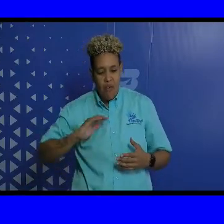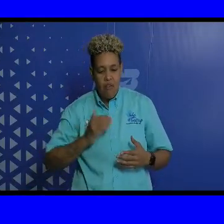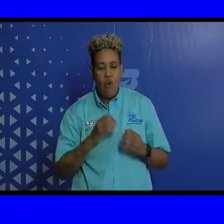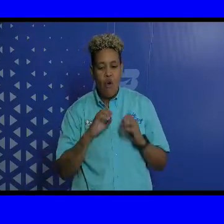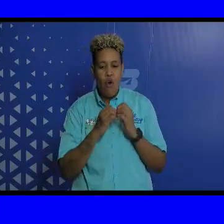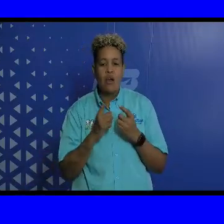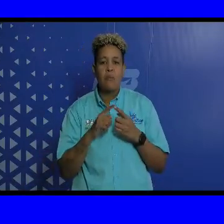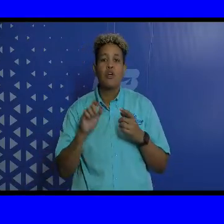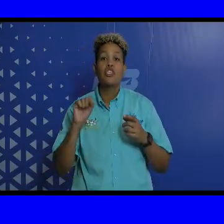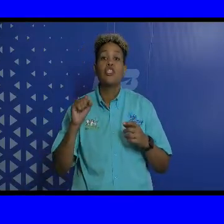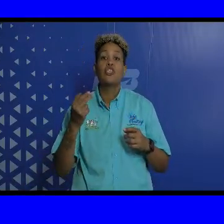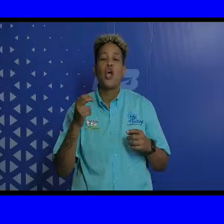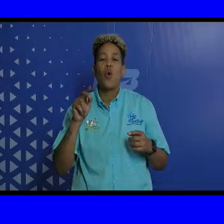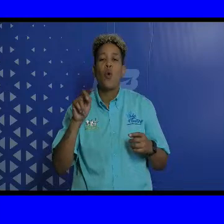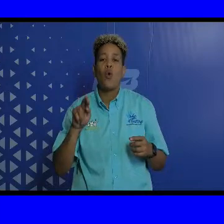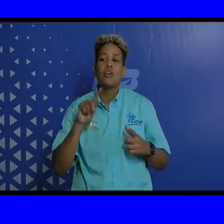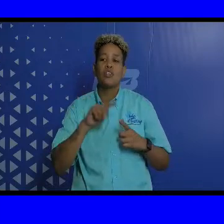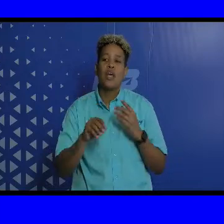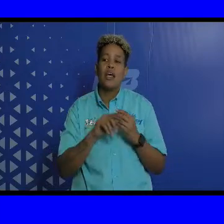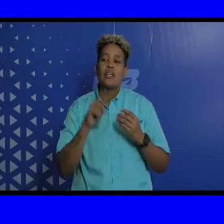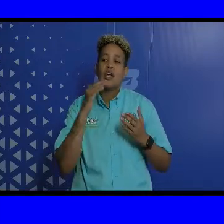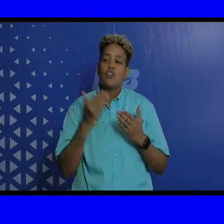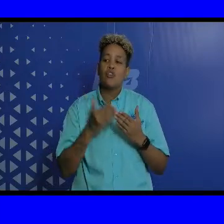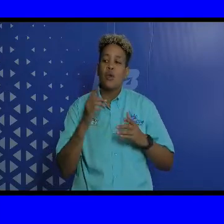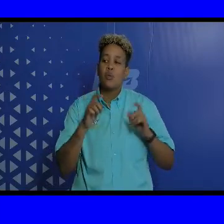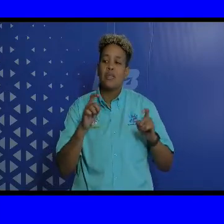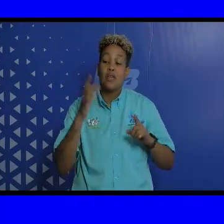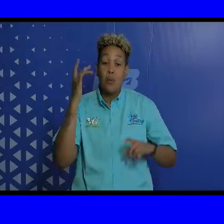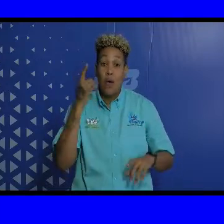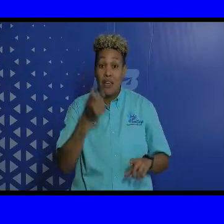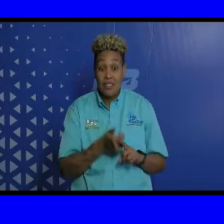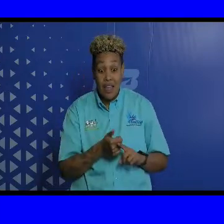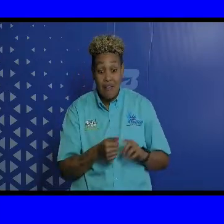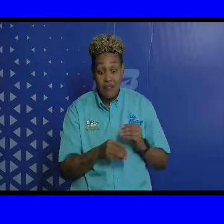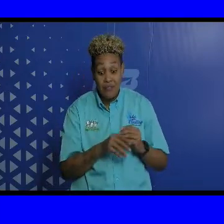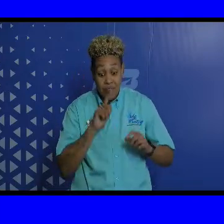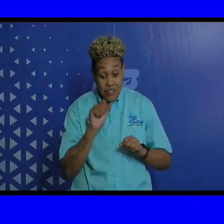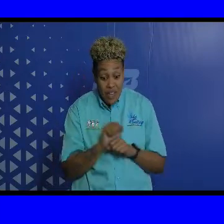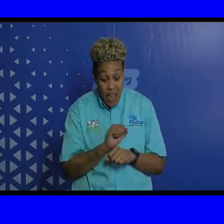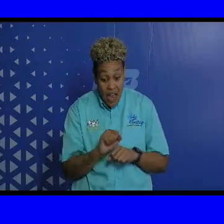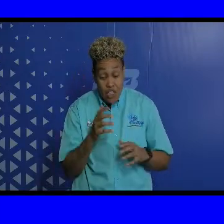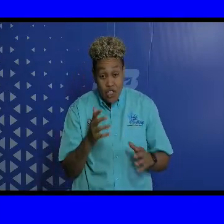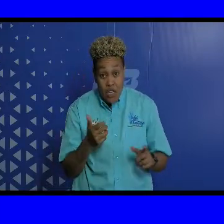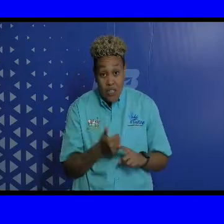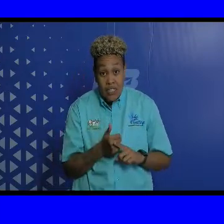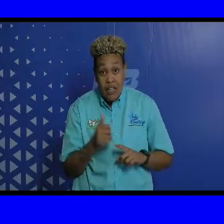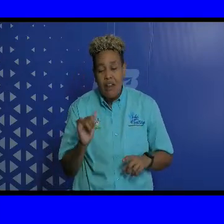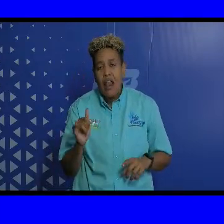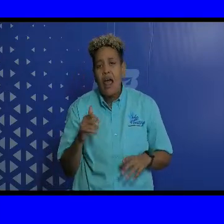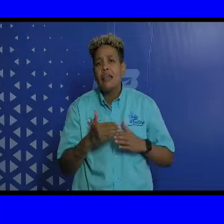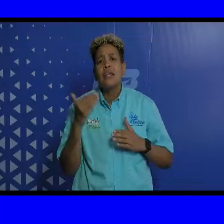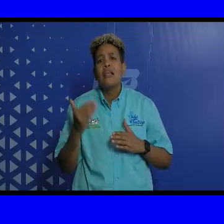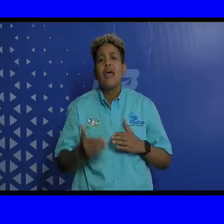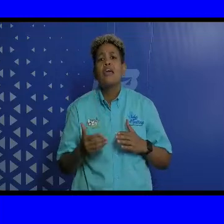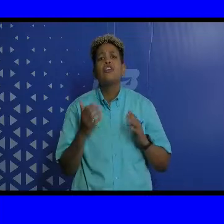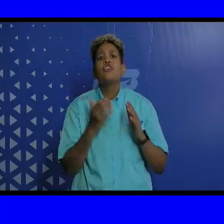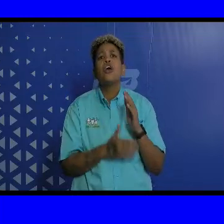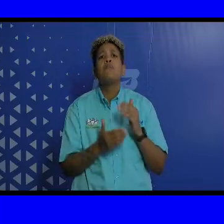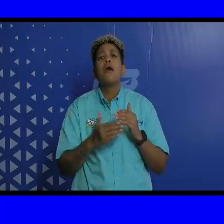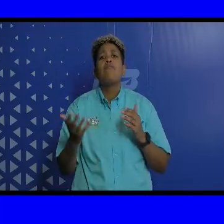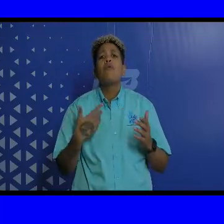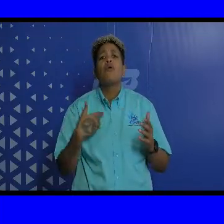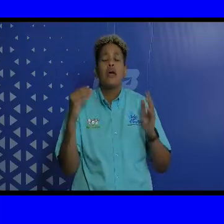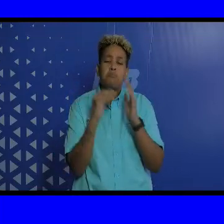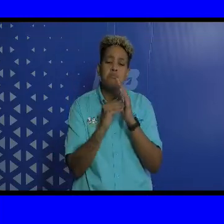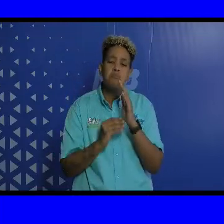and shareholders. So it's a great question, because it's actually kind of like the next chapter after when I